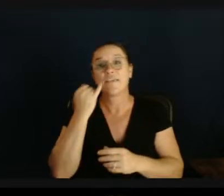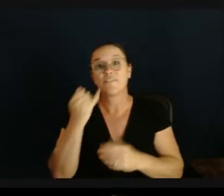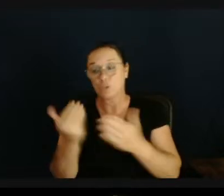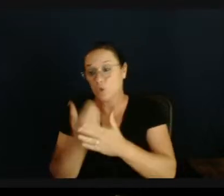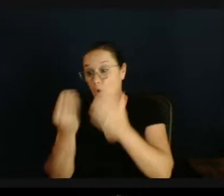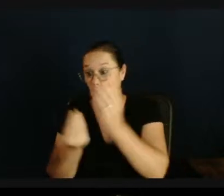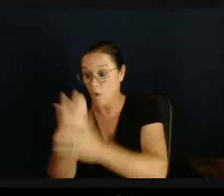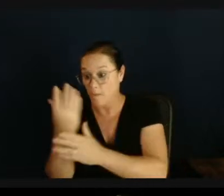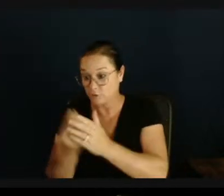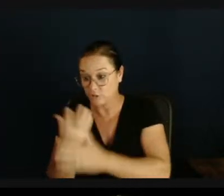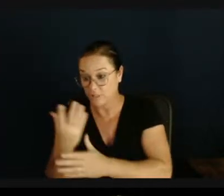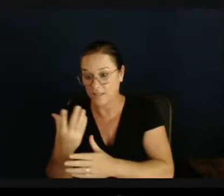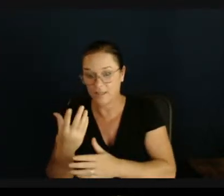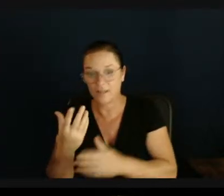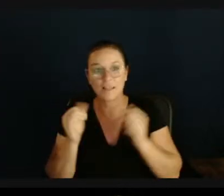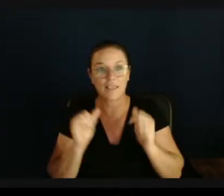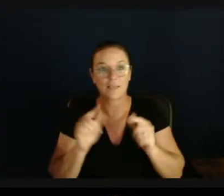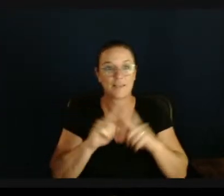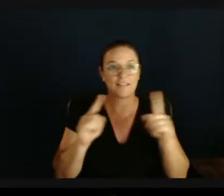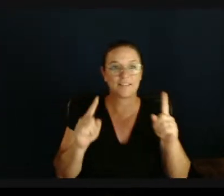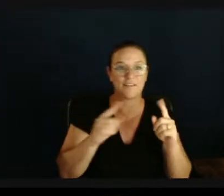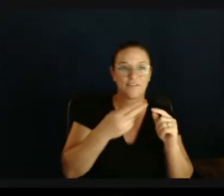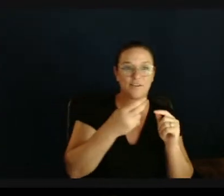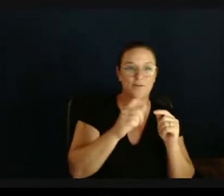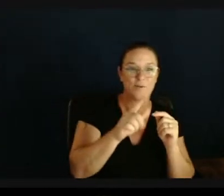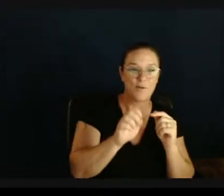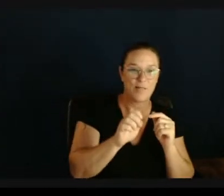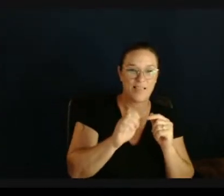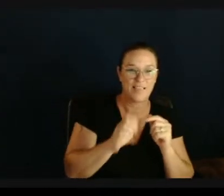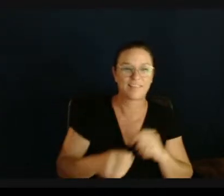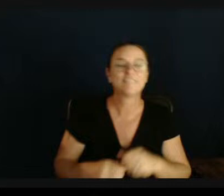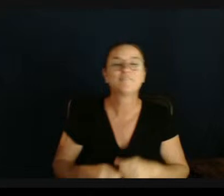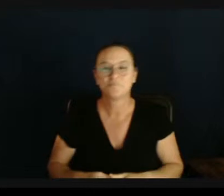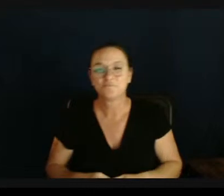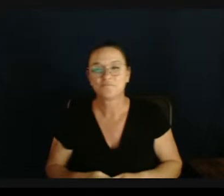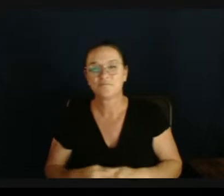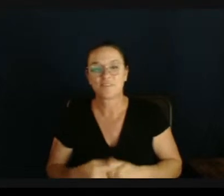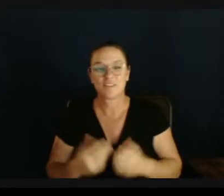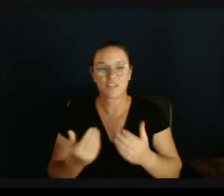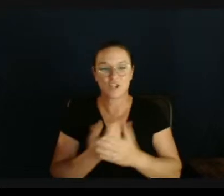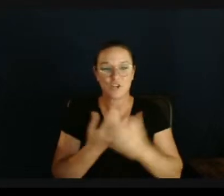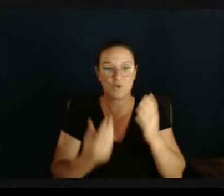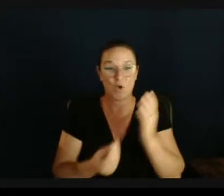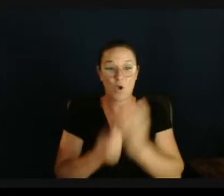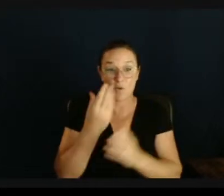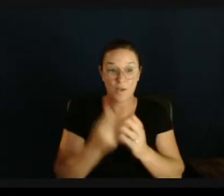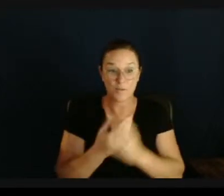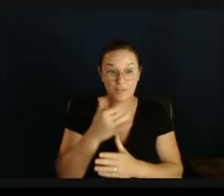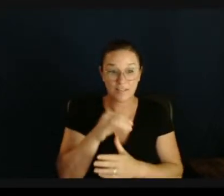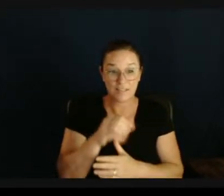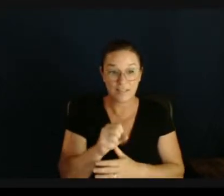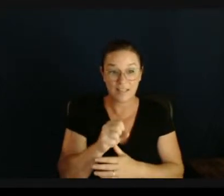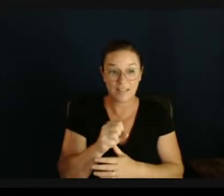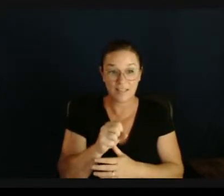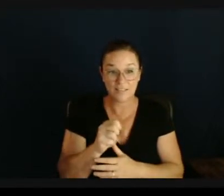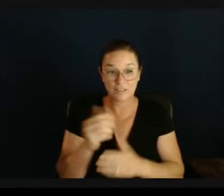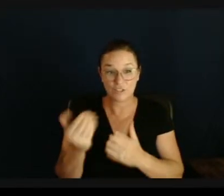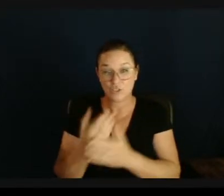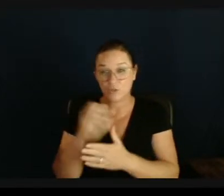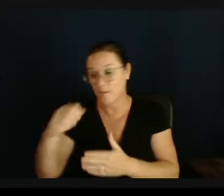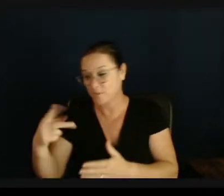would. I did clarify myself. I did say episode. So new eruption, yes. New episode, no.